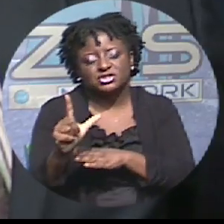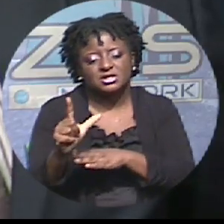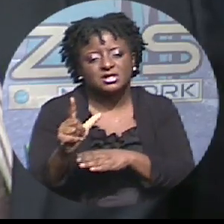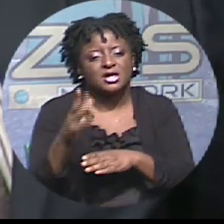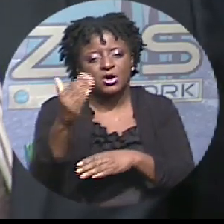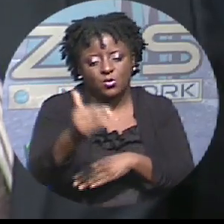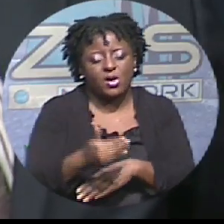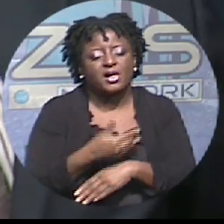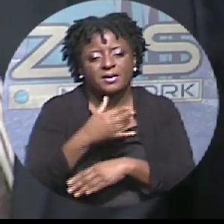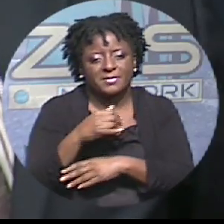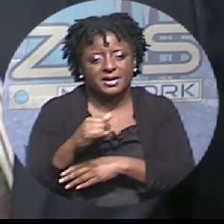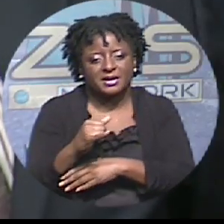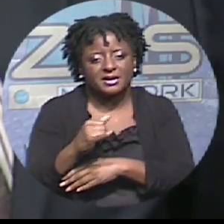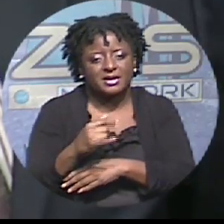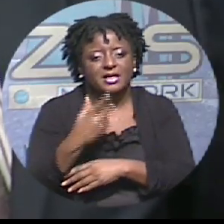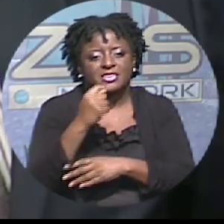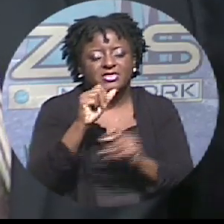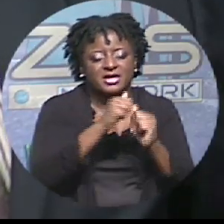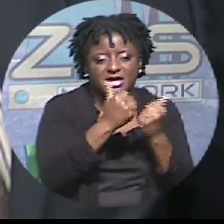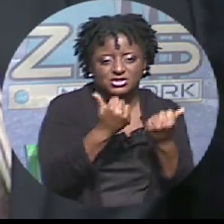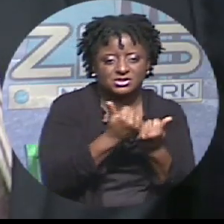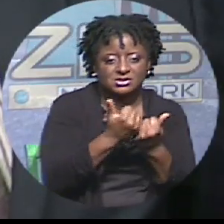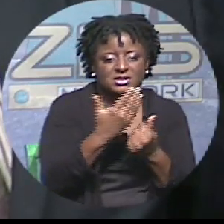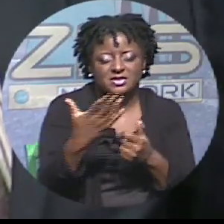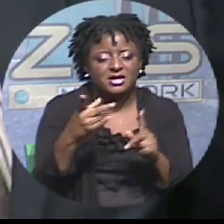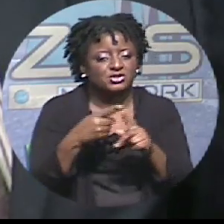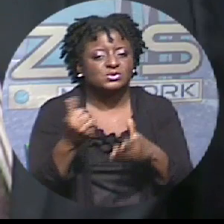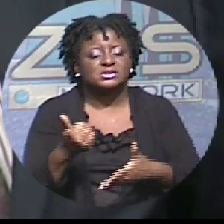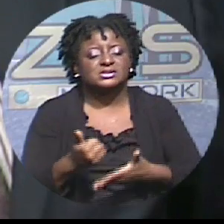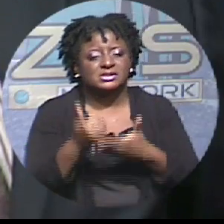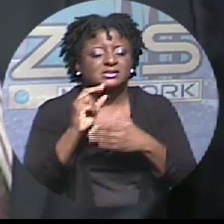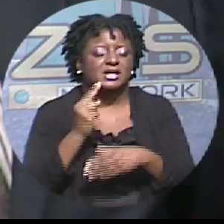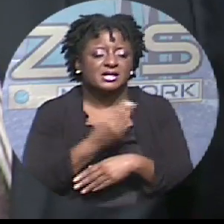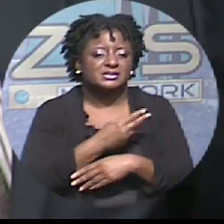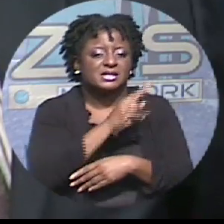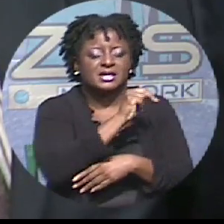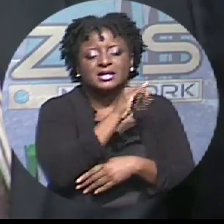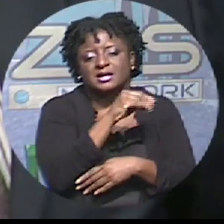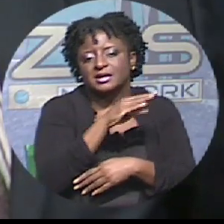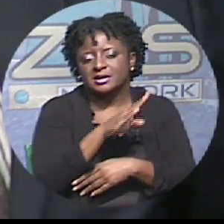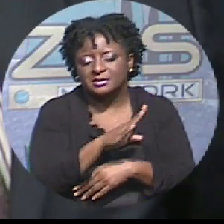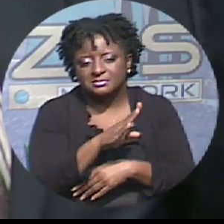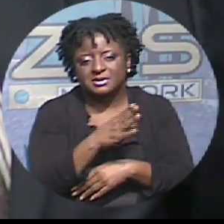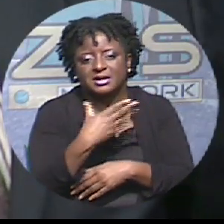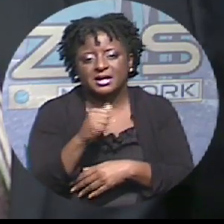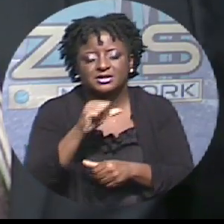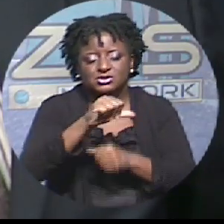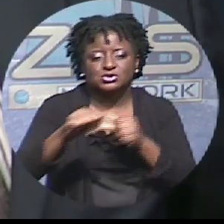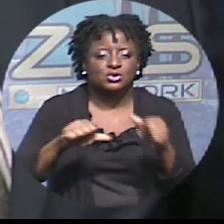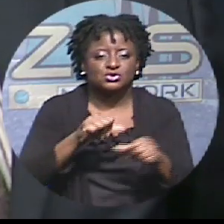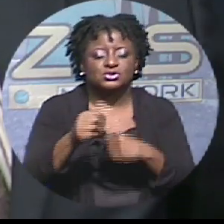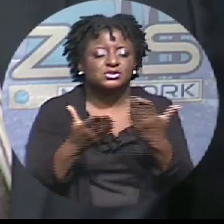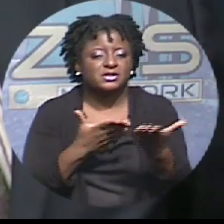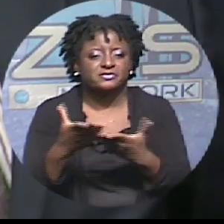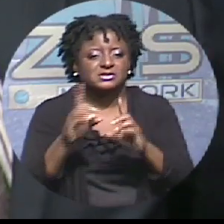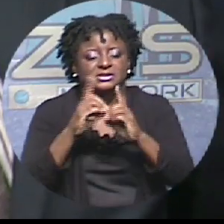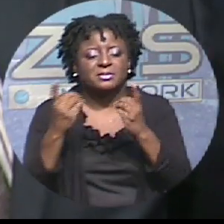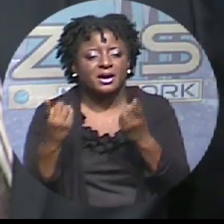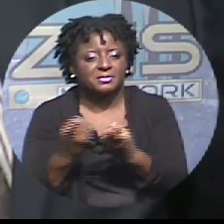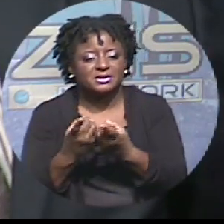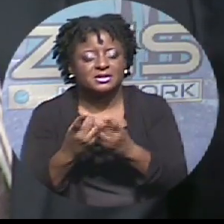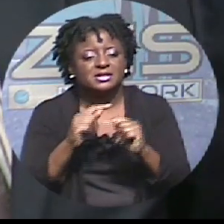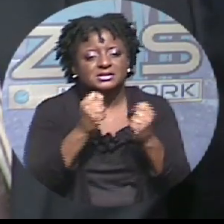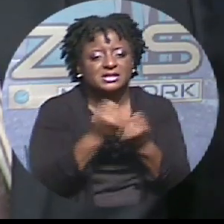welcoming. And the agencies that were there to assist us, the National Insurance Board and the Social Services Department, a team